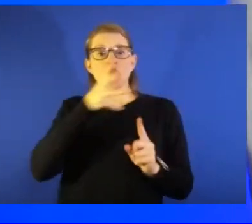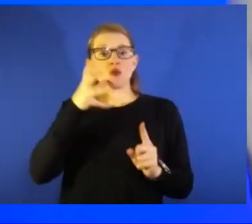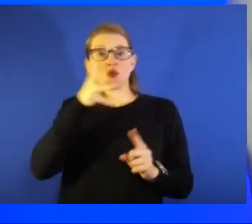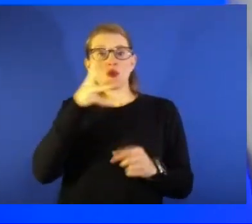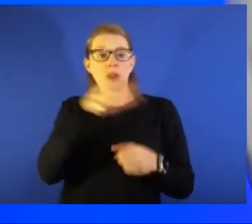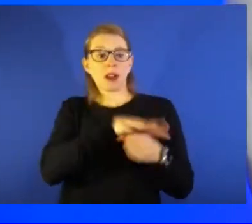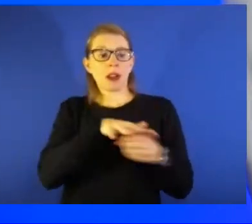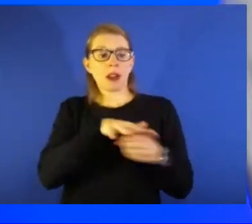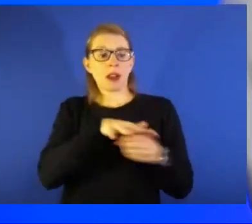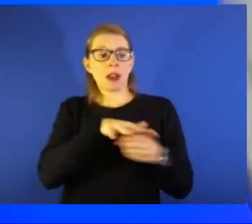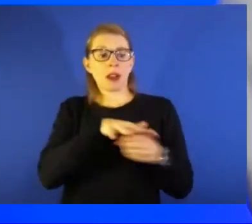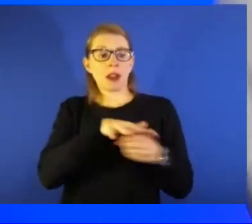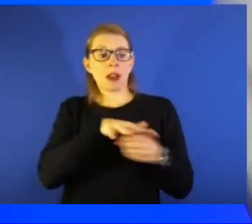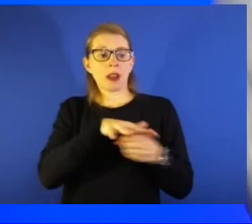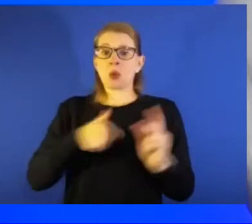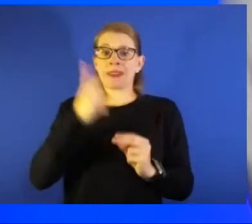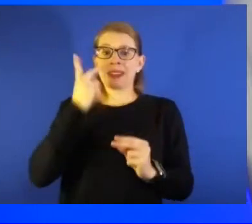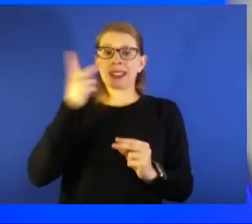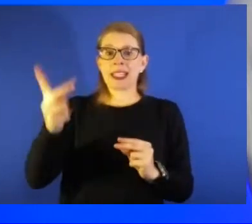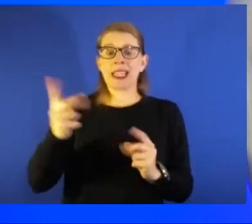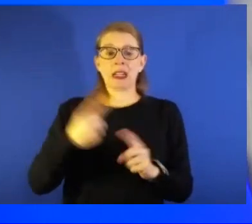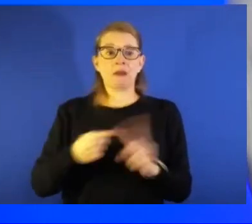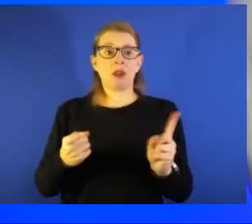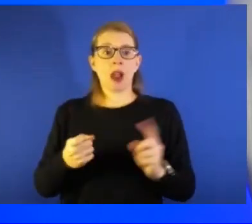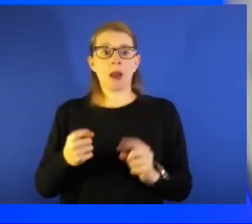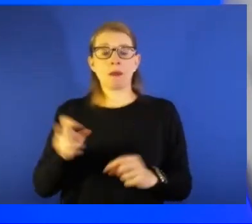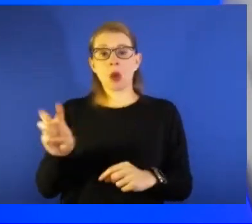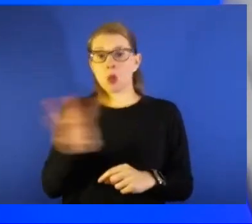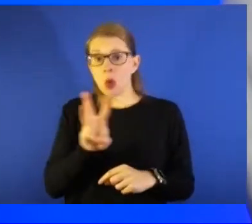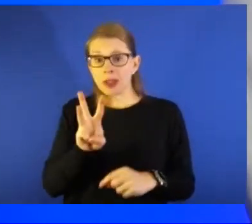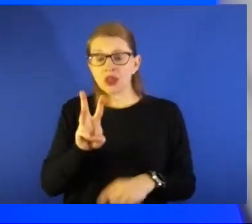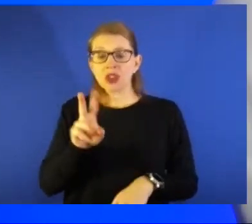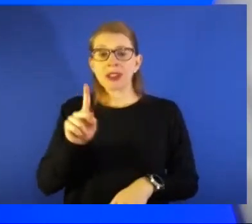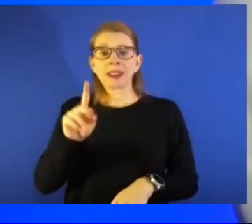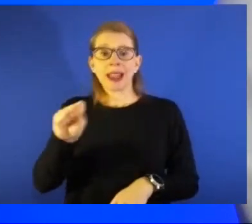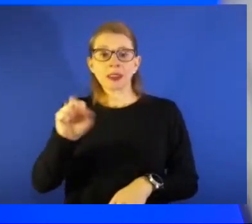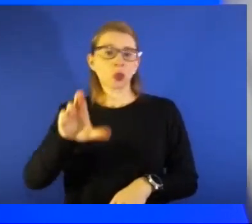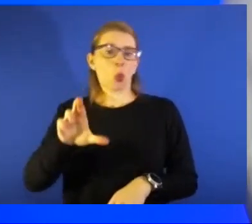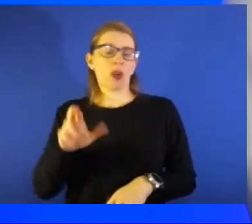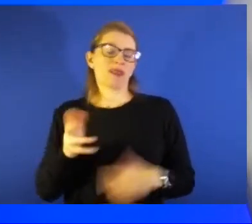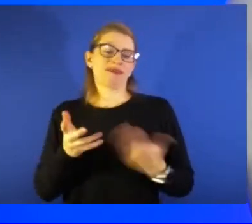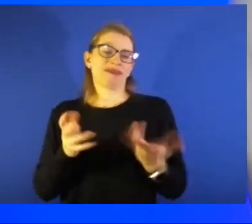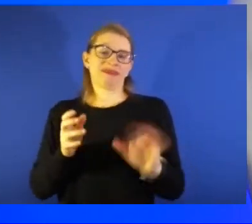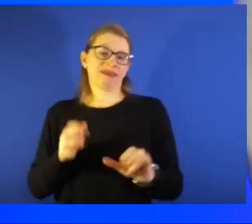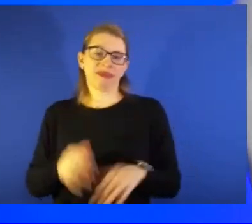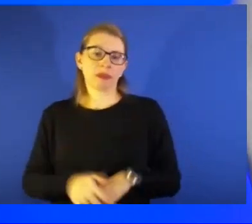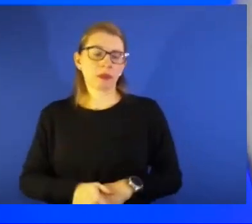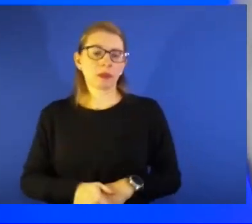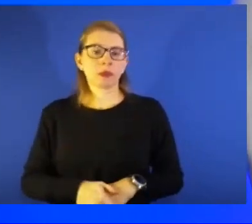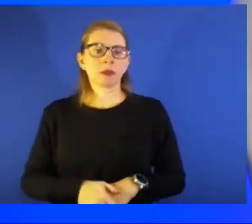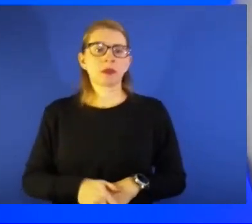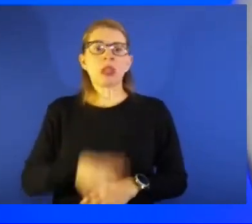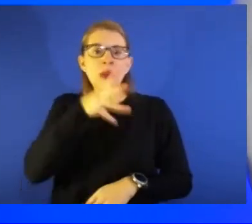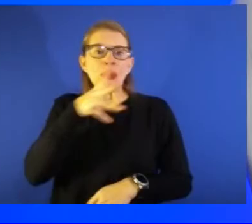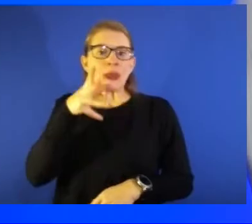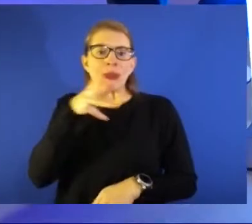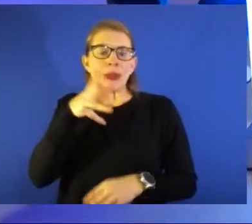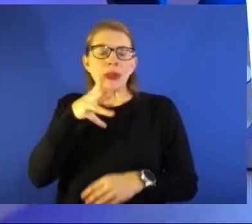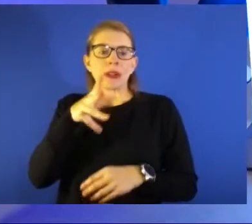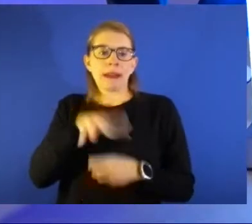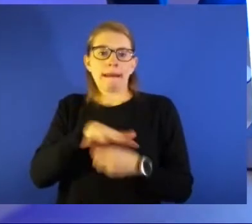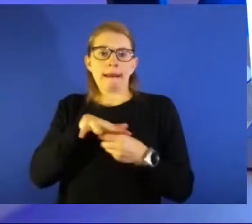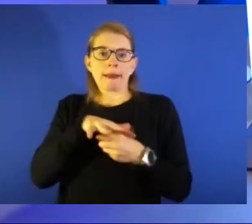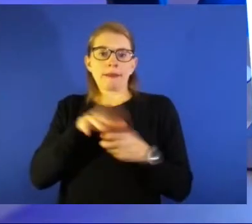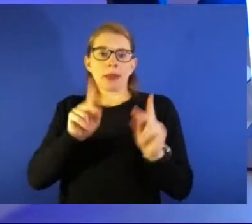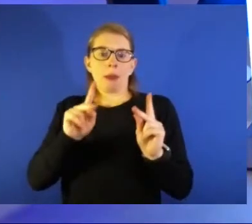coming from, like Western Kansas or, stuff like, just a lot of rural areas that we're seeing right now.